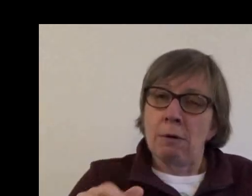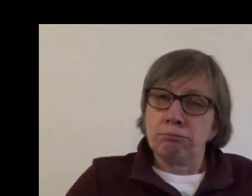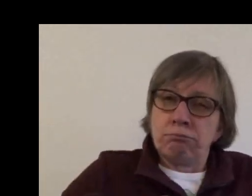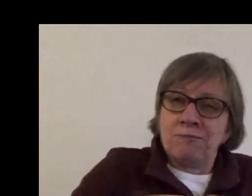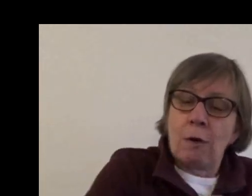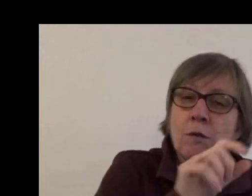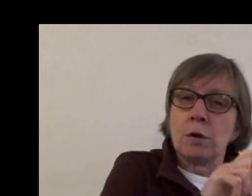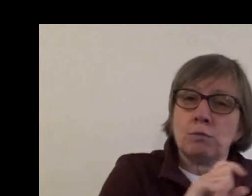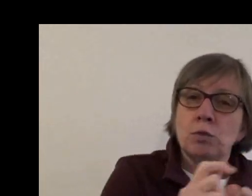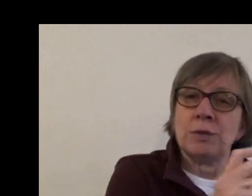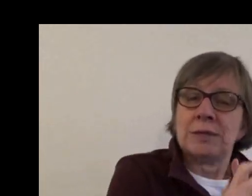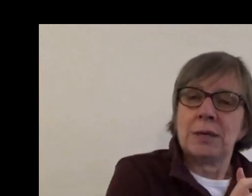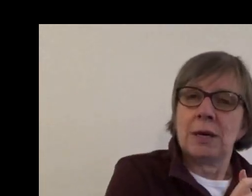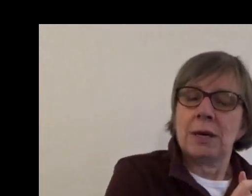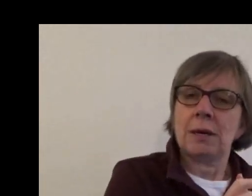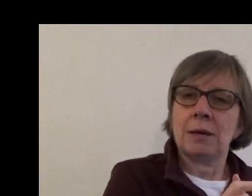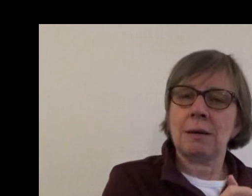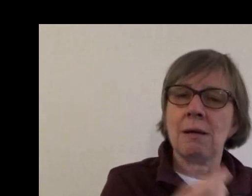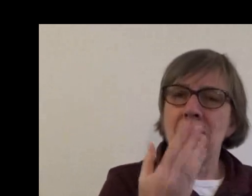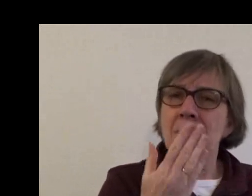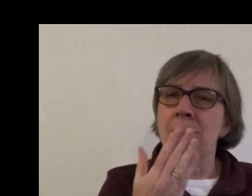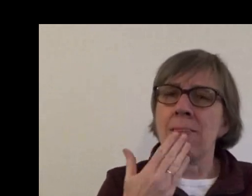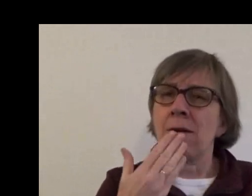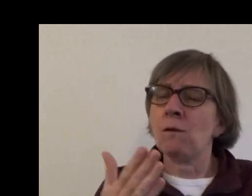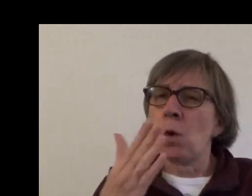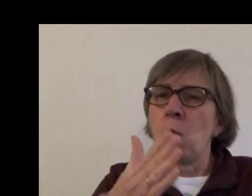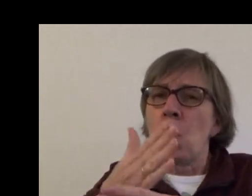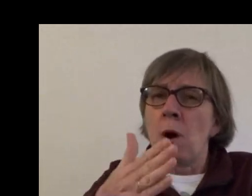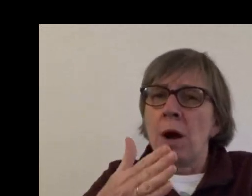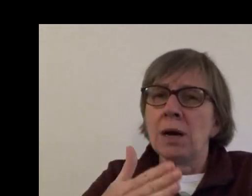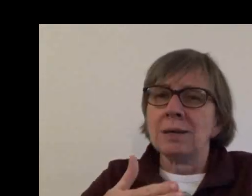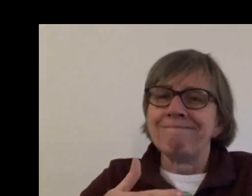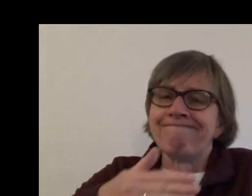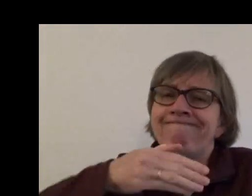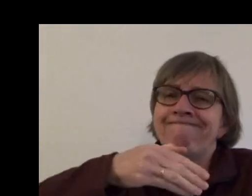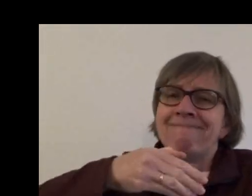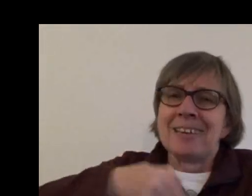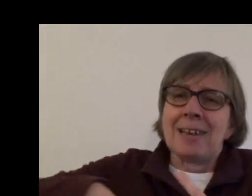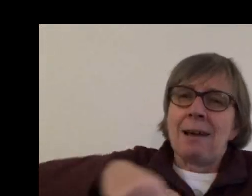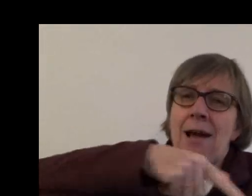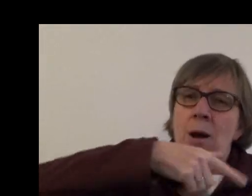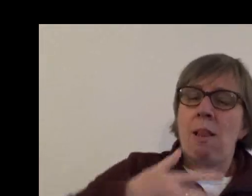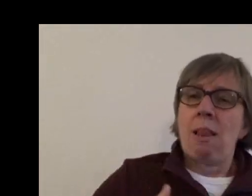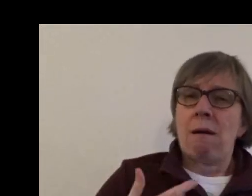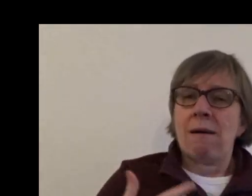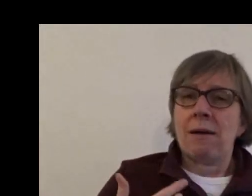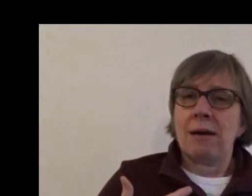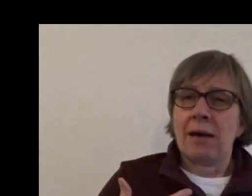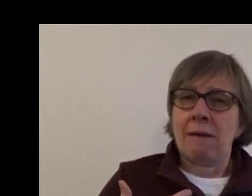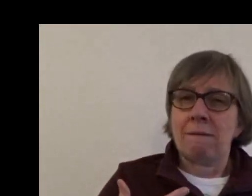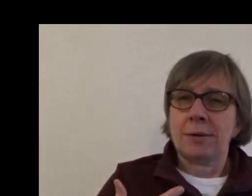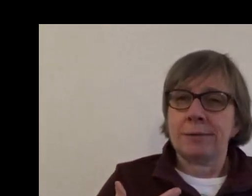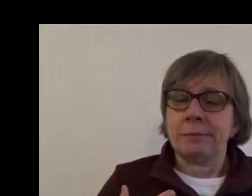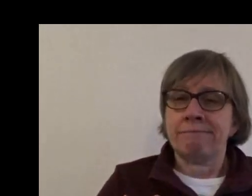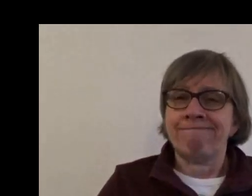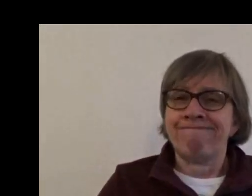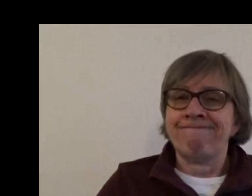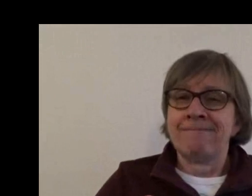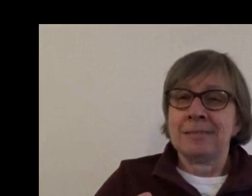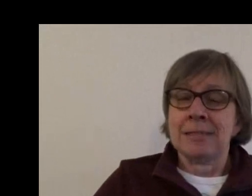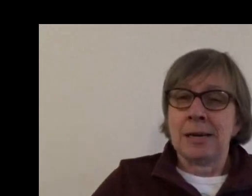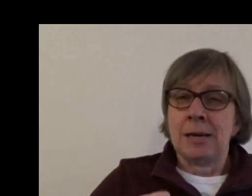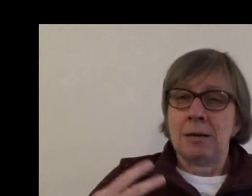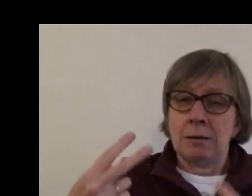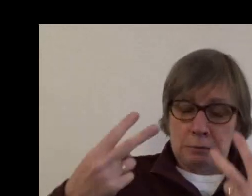moment. Lord, we thank you for the ways that you're working in all of our lives to draw us deeper to you, to delve down into